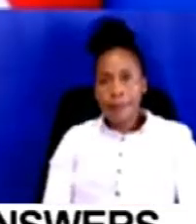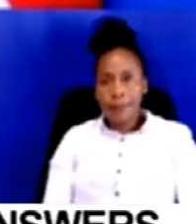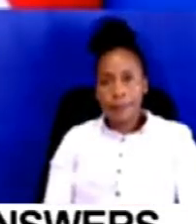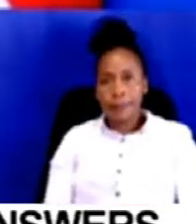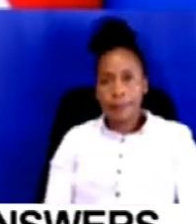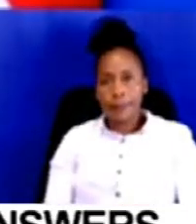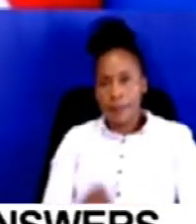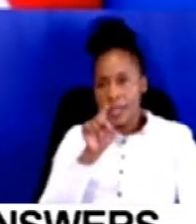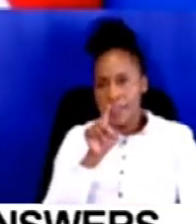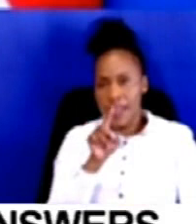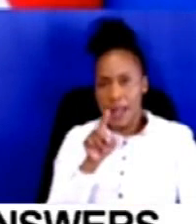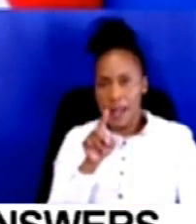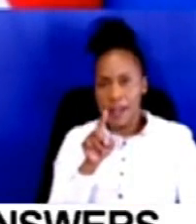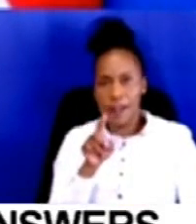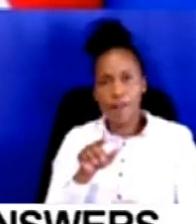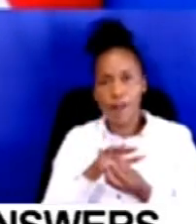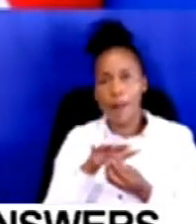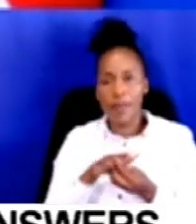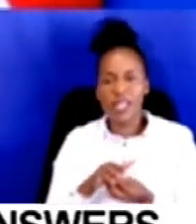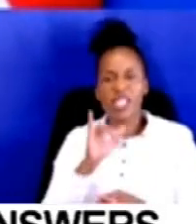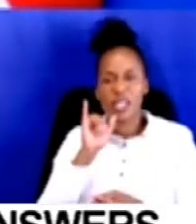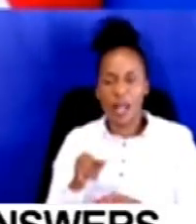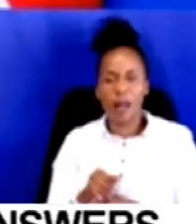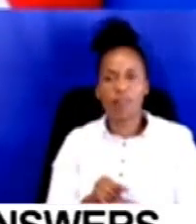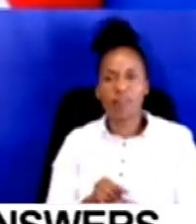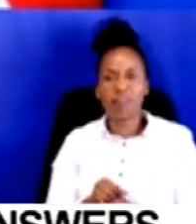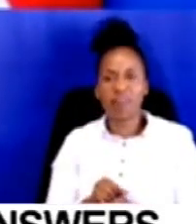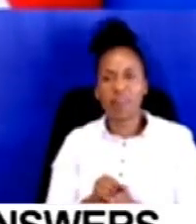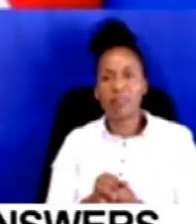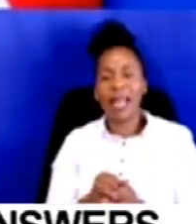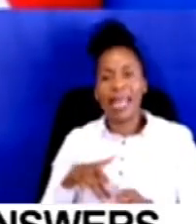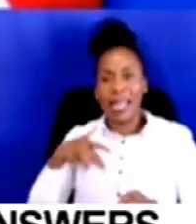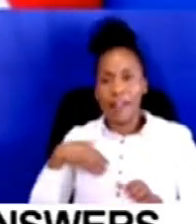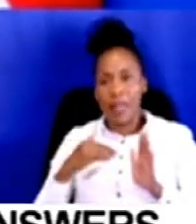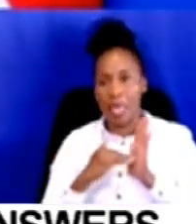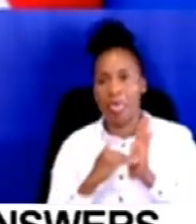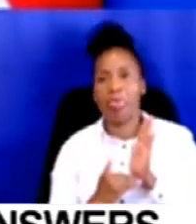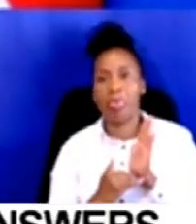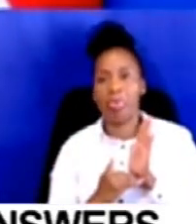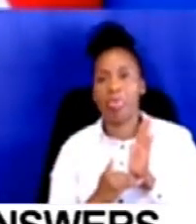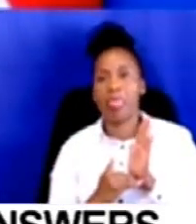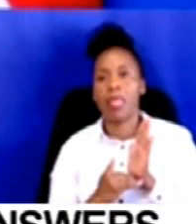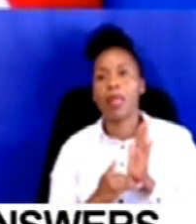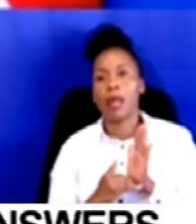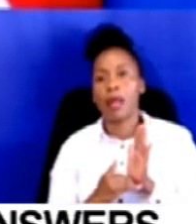that family will still remain below the poverty line.